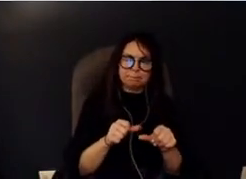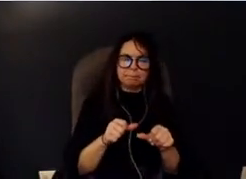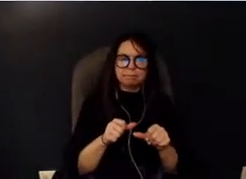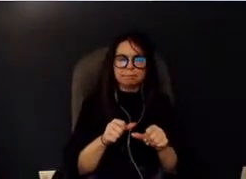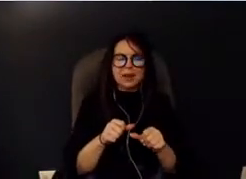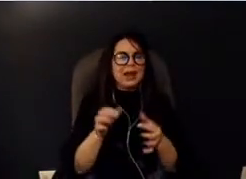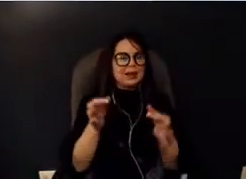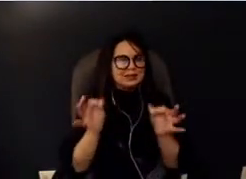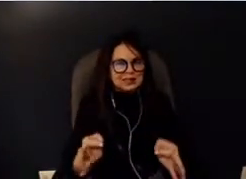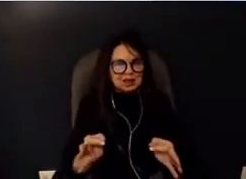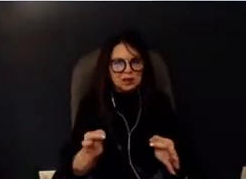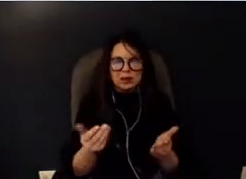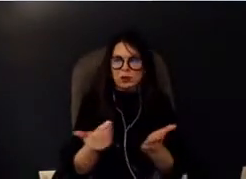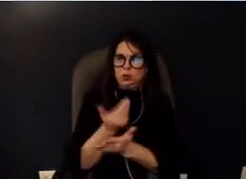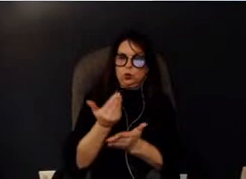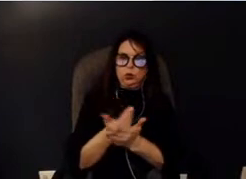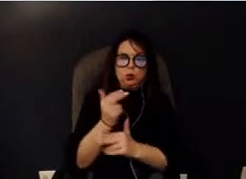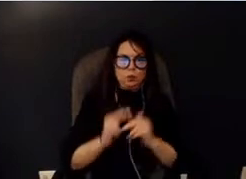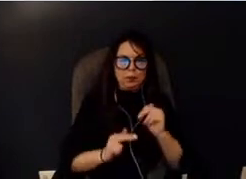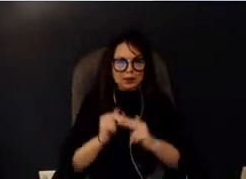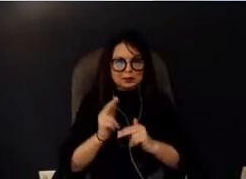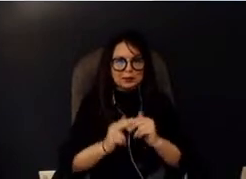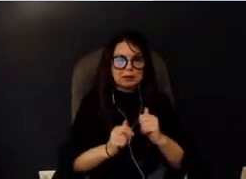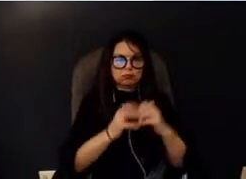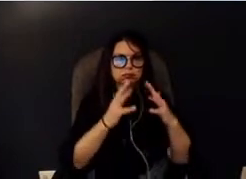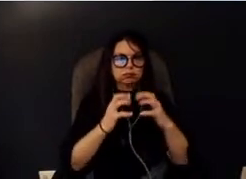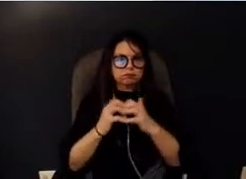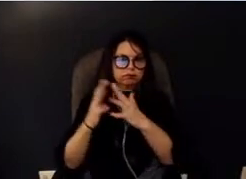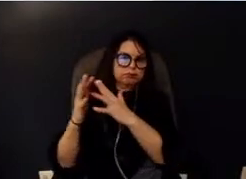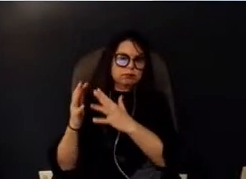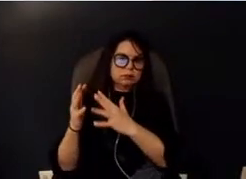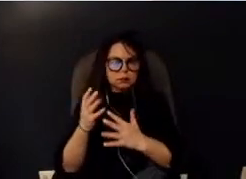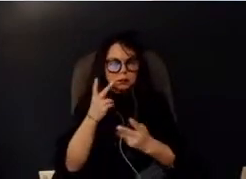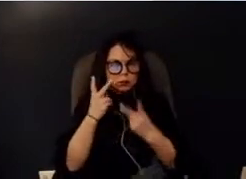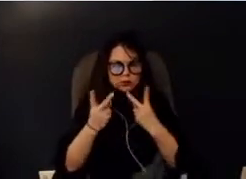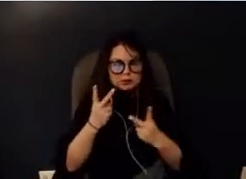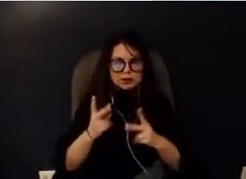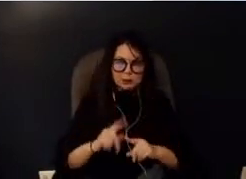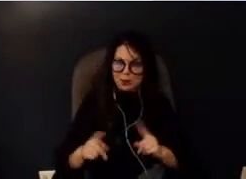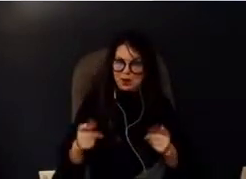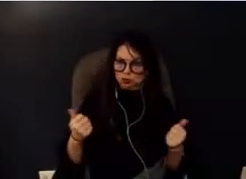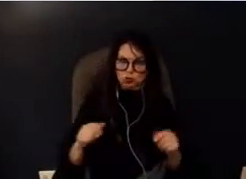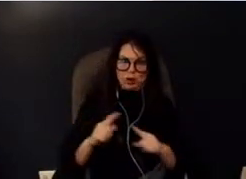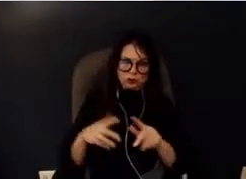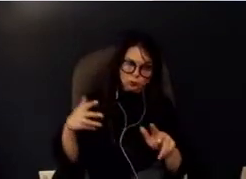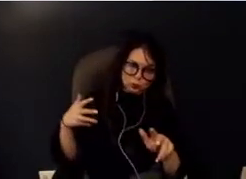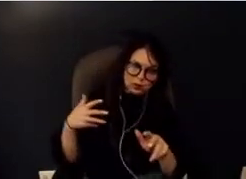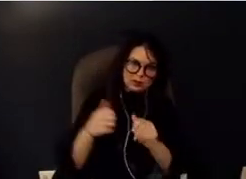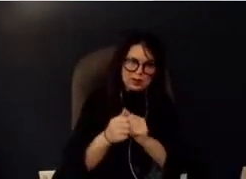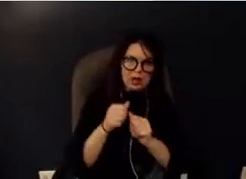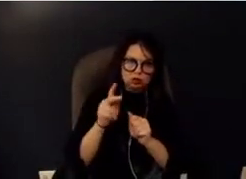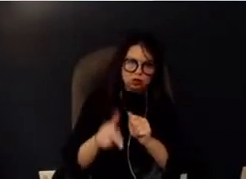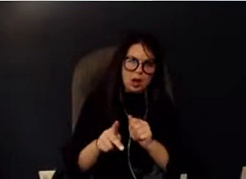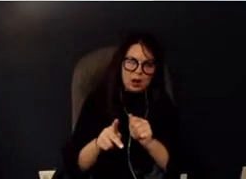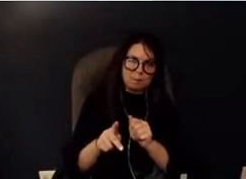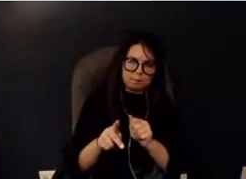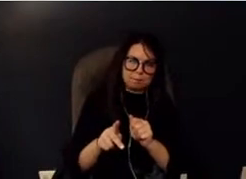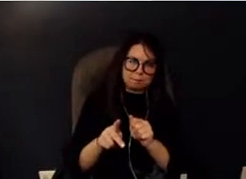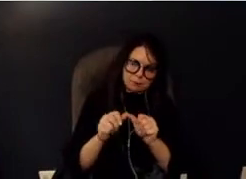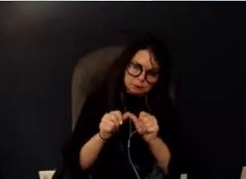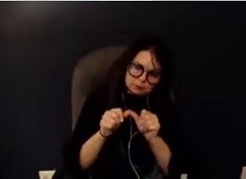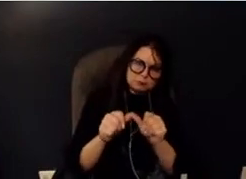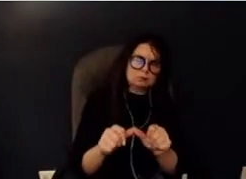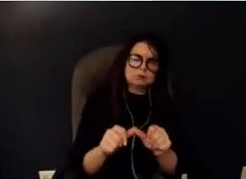coming online. But to the extent we can, try to catch up and try to stay somewhat current on